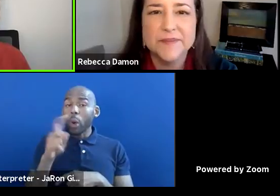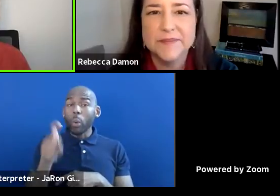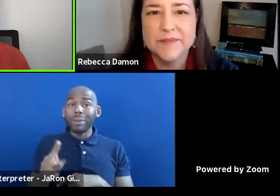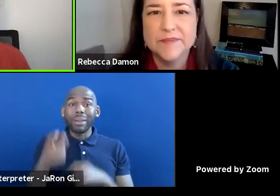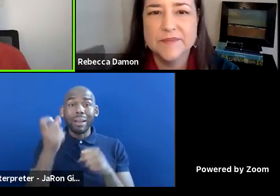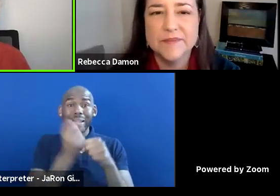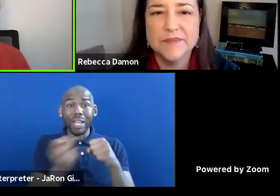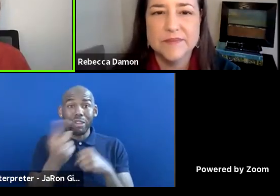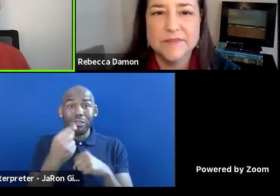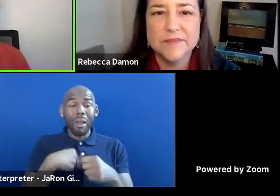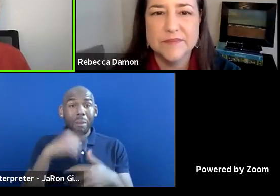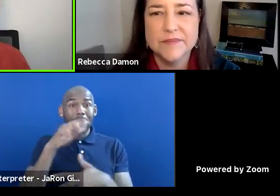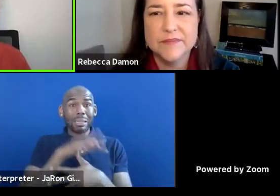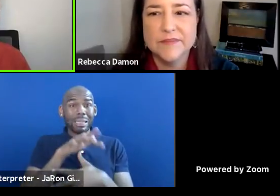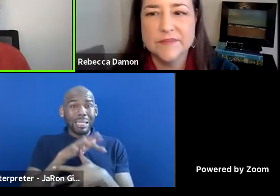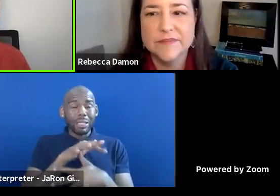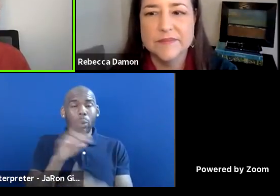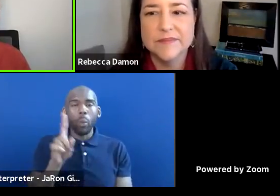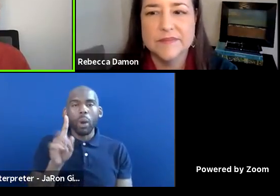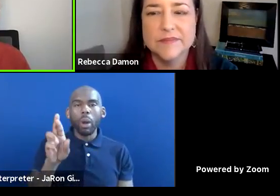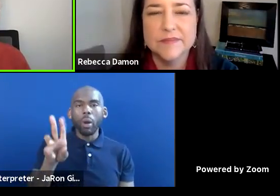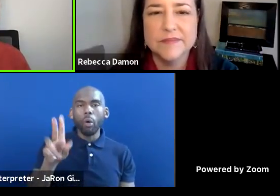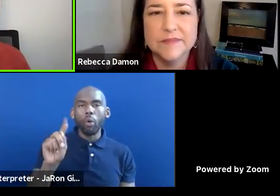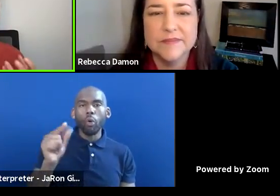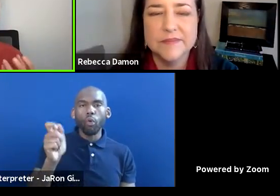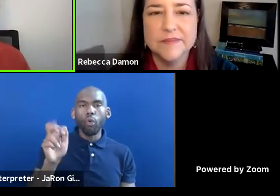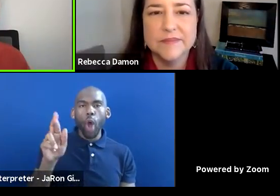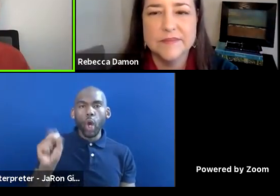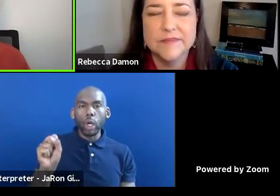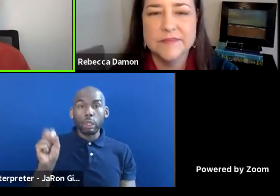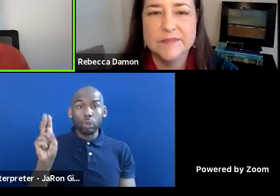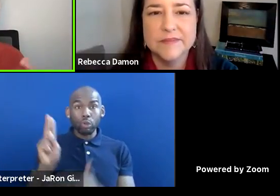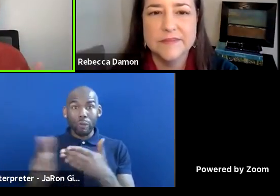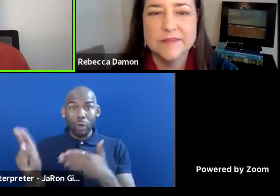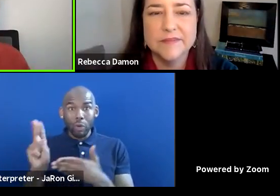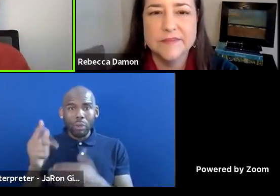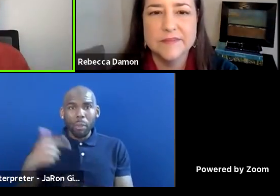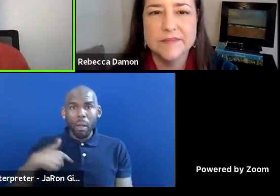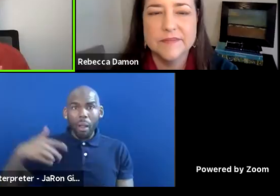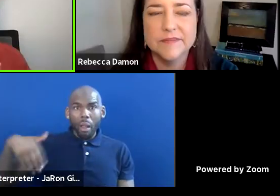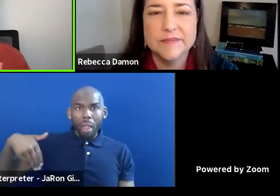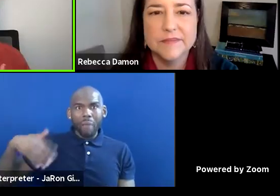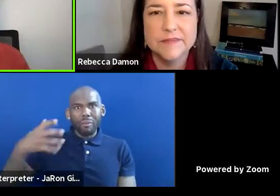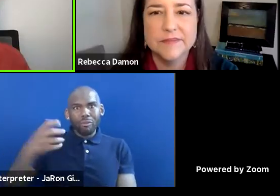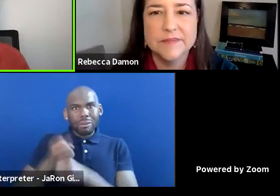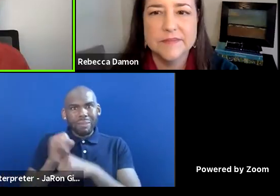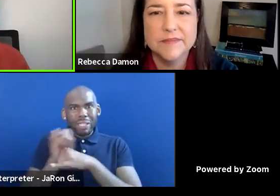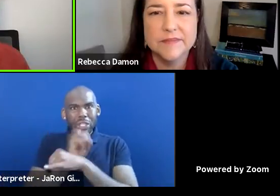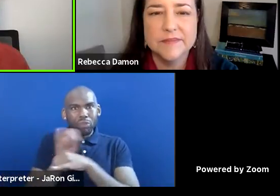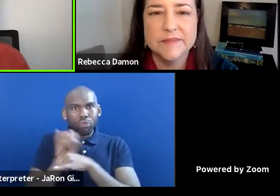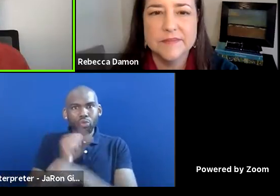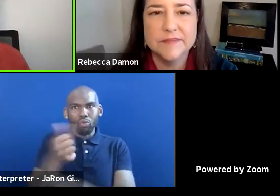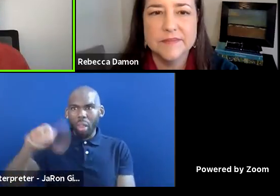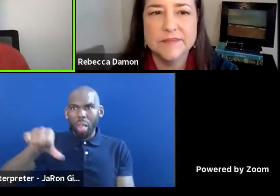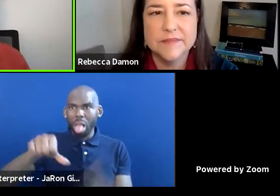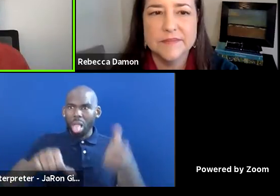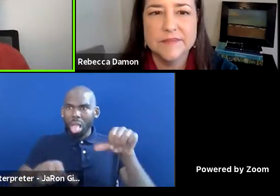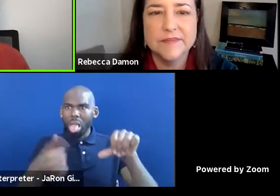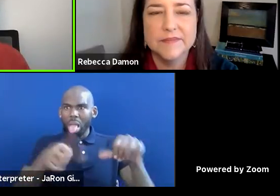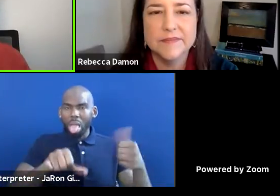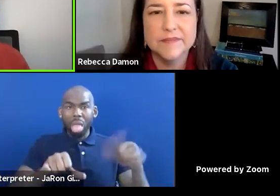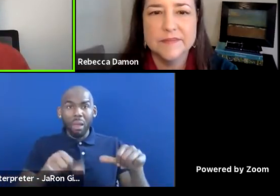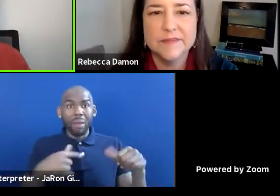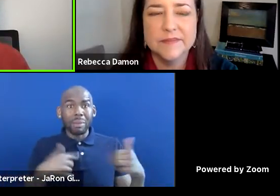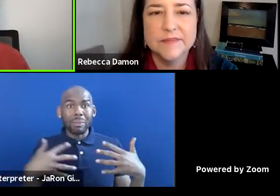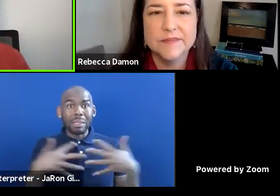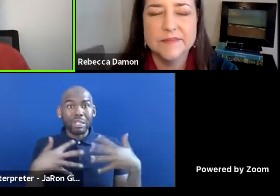next year at Rutgers University, New Brunswick, and I still have yet to get an internship. It's been rejection after rejection. I'm scared